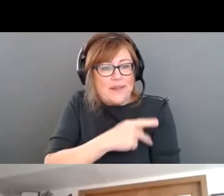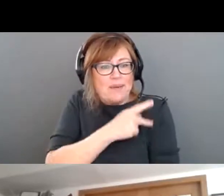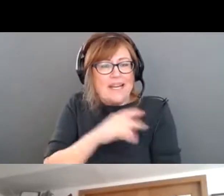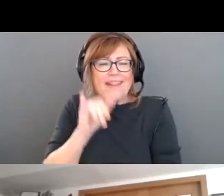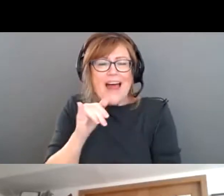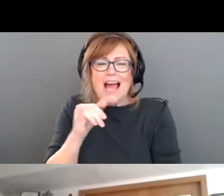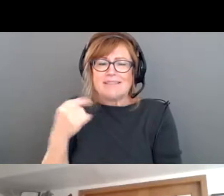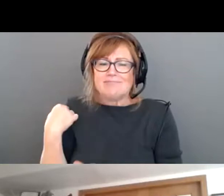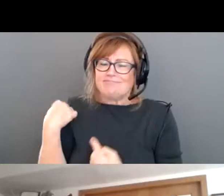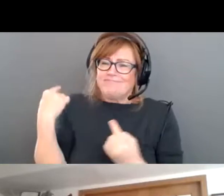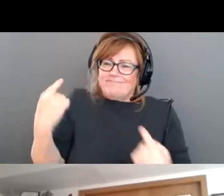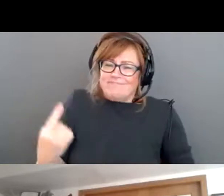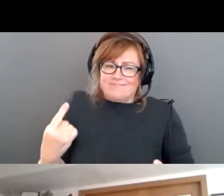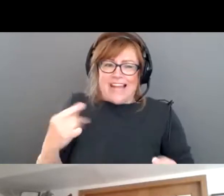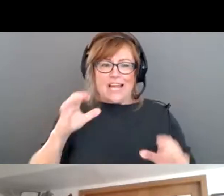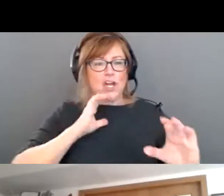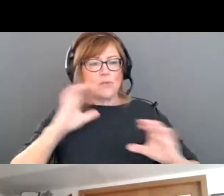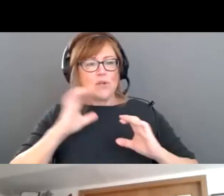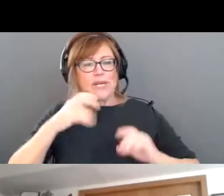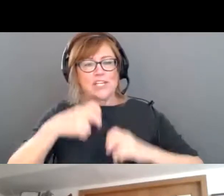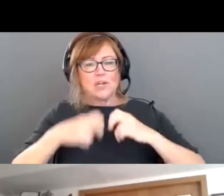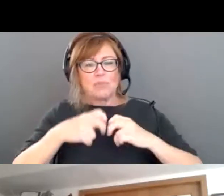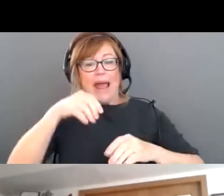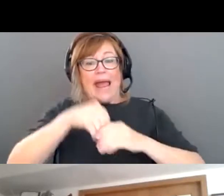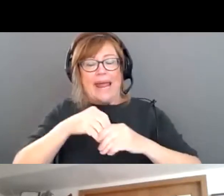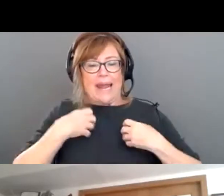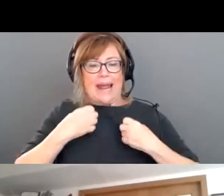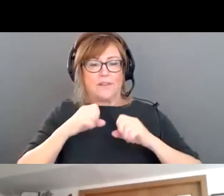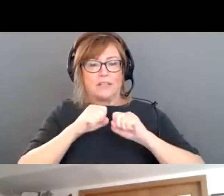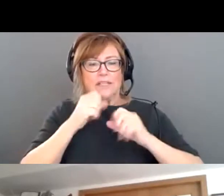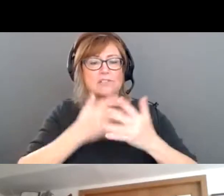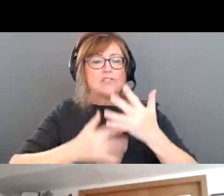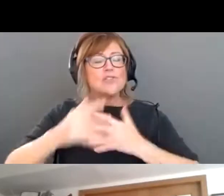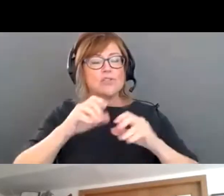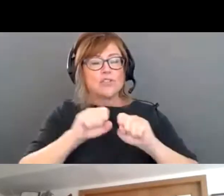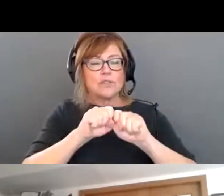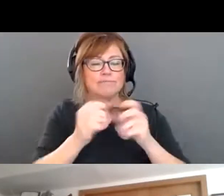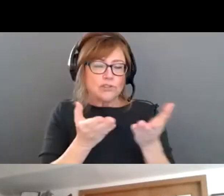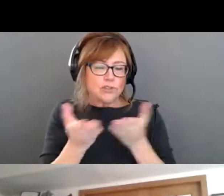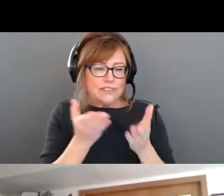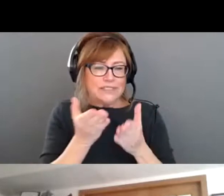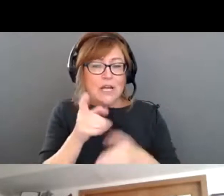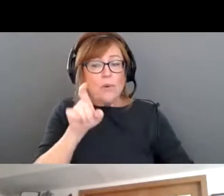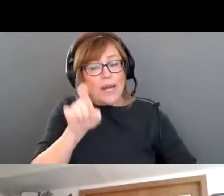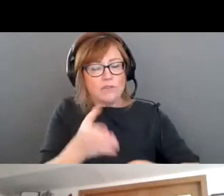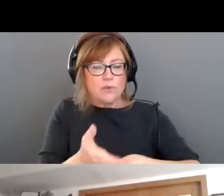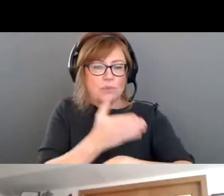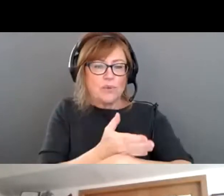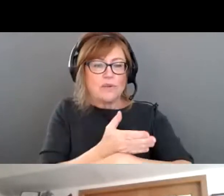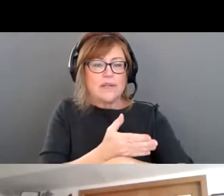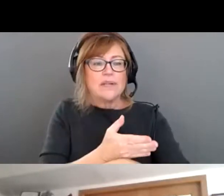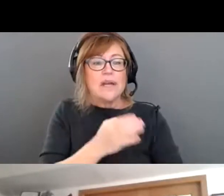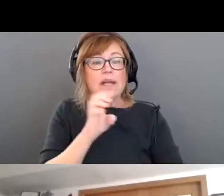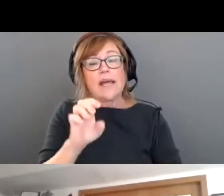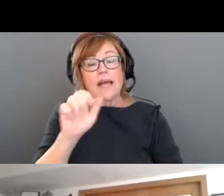universal problem of communication within health and social services that we have to improve on. And the elder abuse